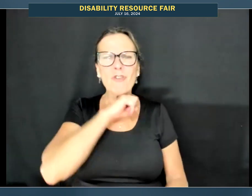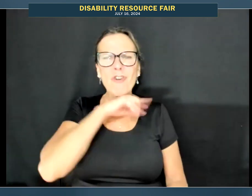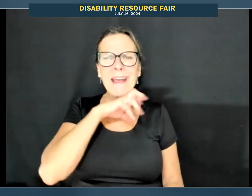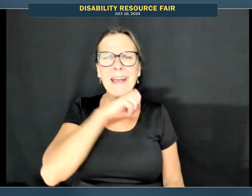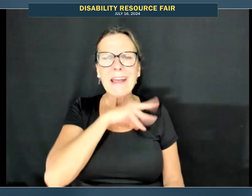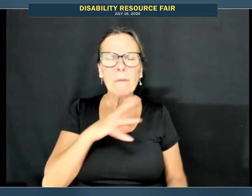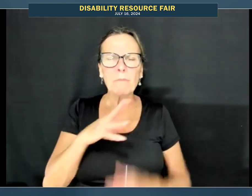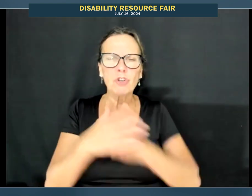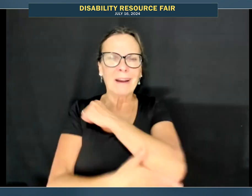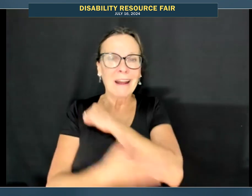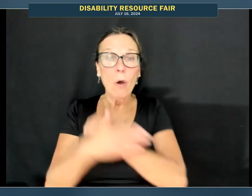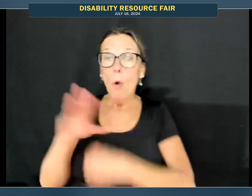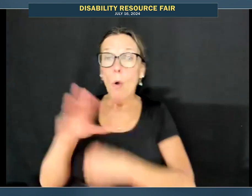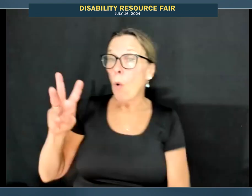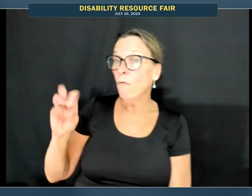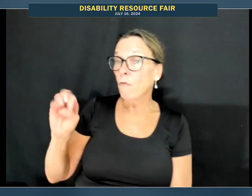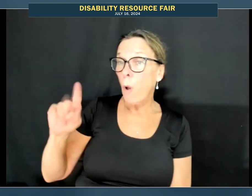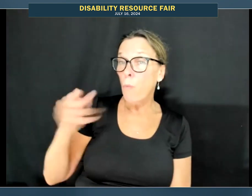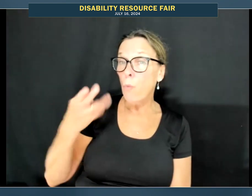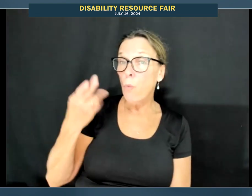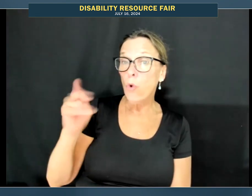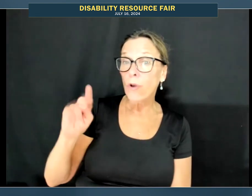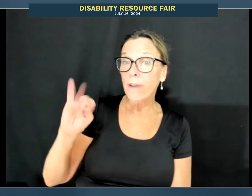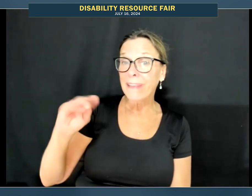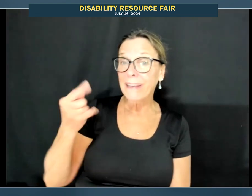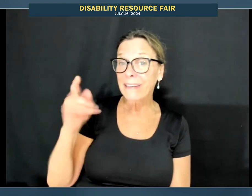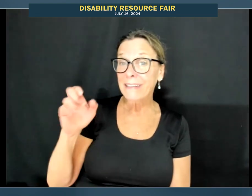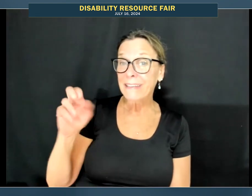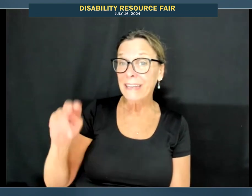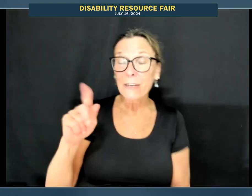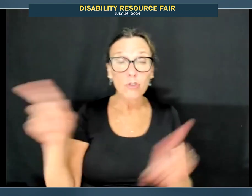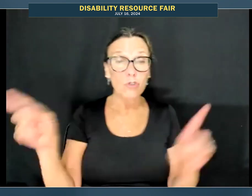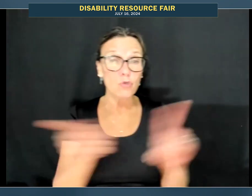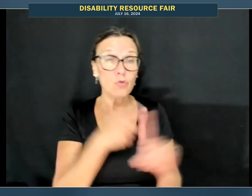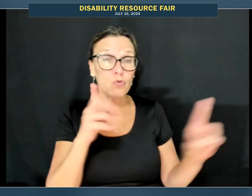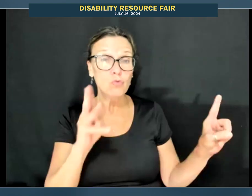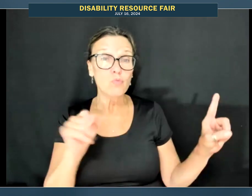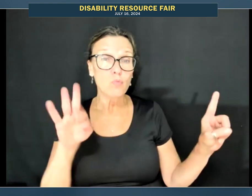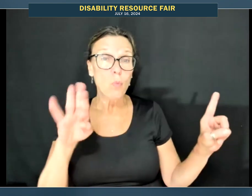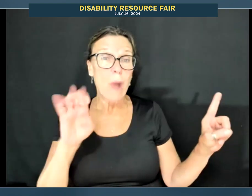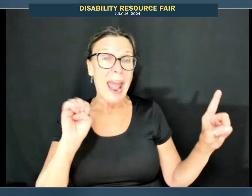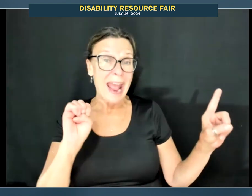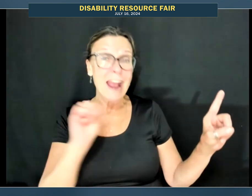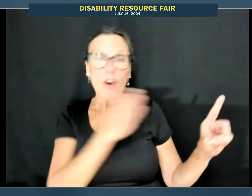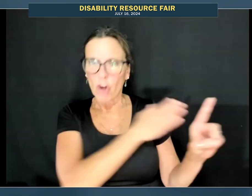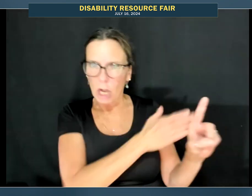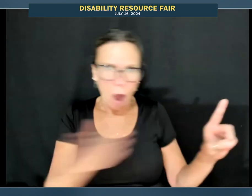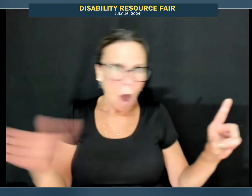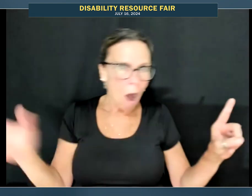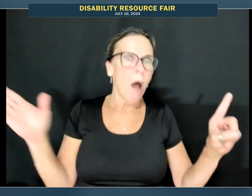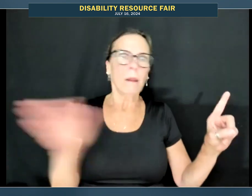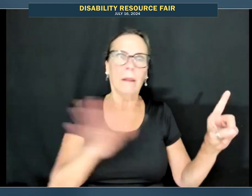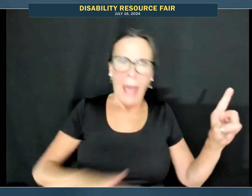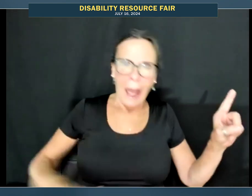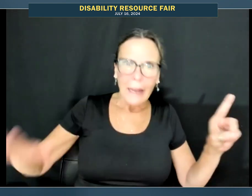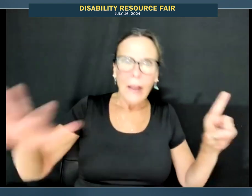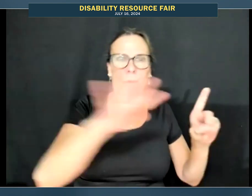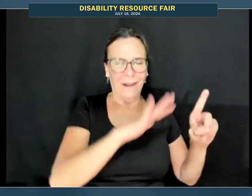from Worthington to Ware and all points in between, all 20 communities. So what we thought was going to be just